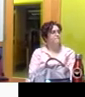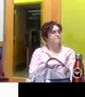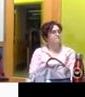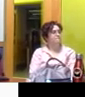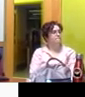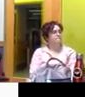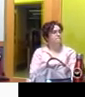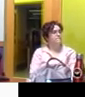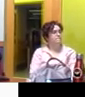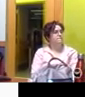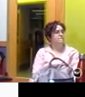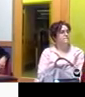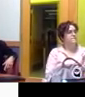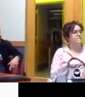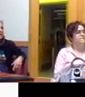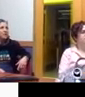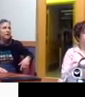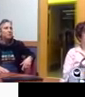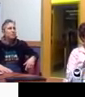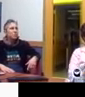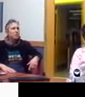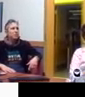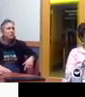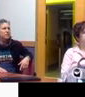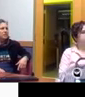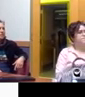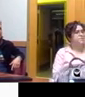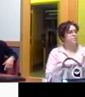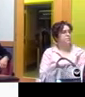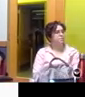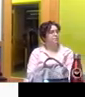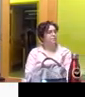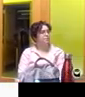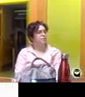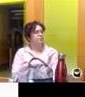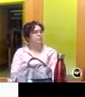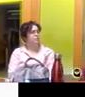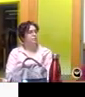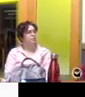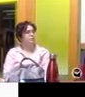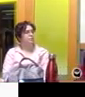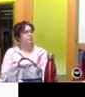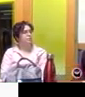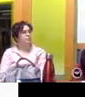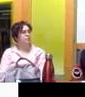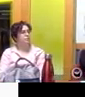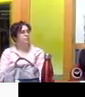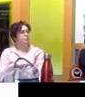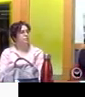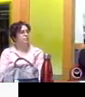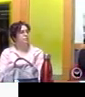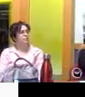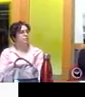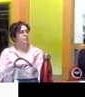in the home, in their home. And then I also wanted to point out that a quarter of the people who can become